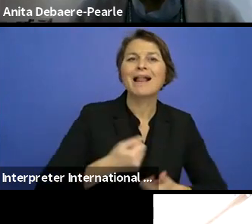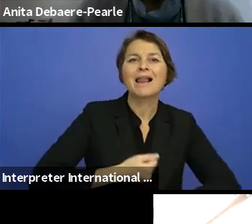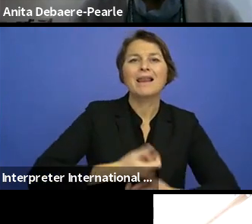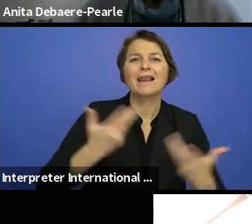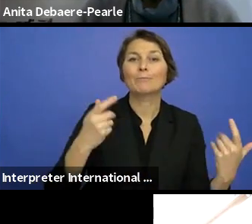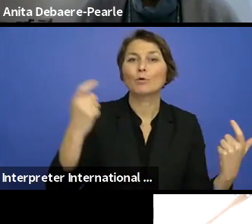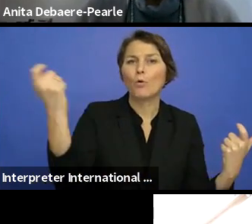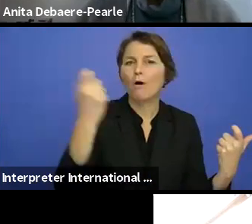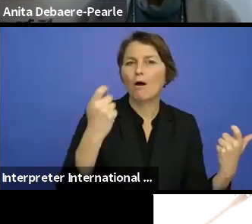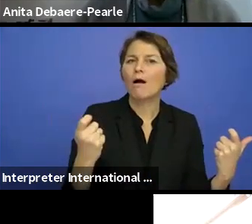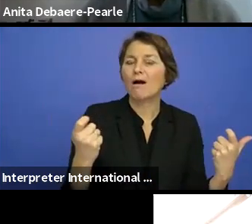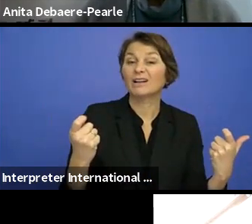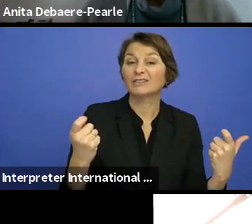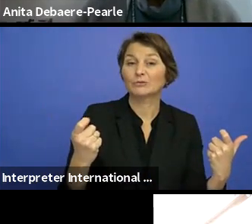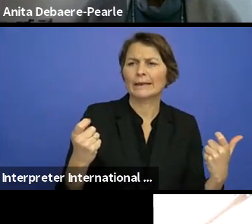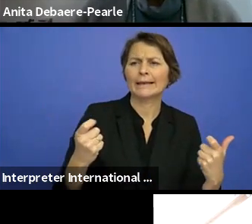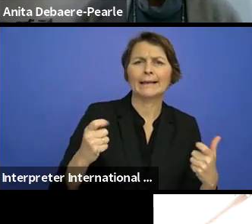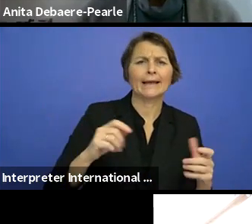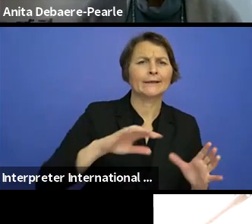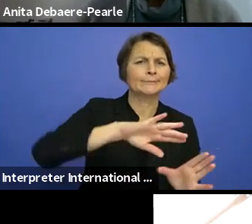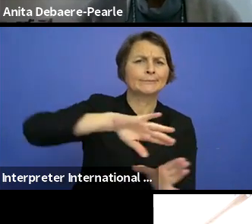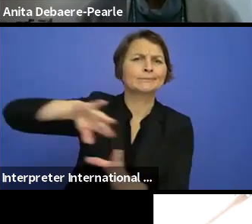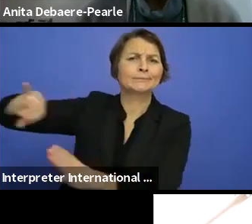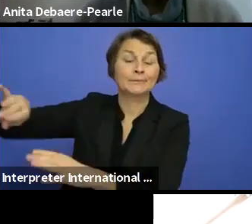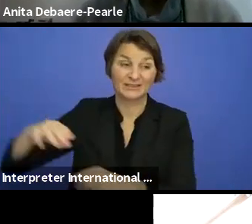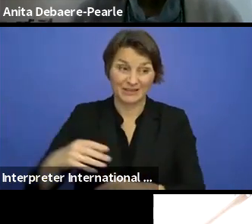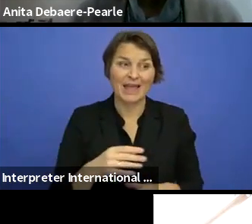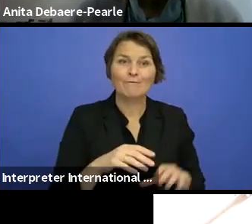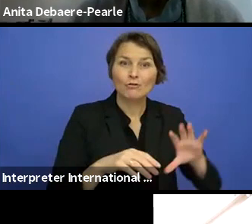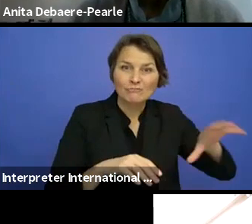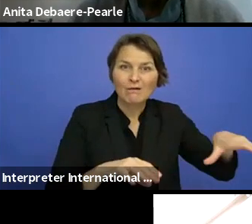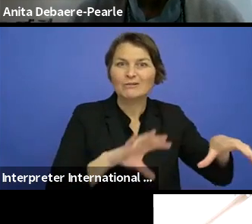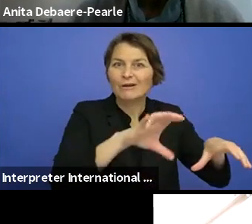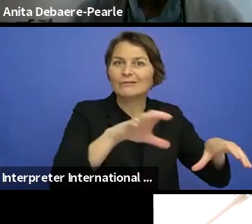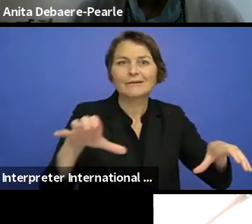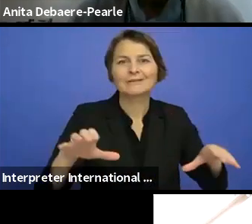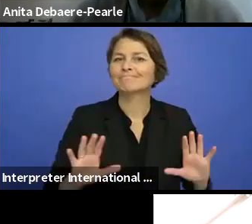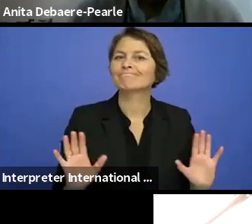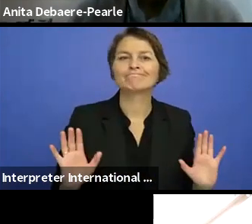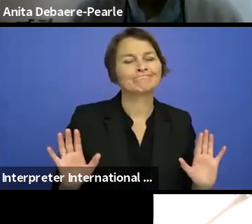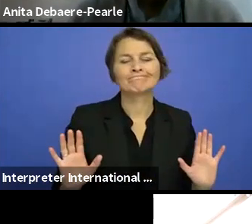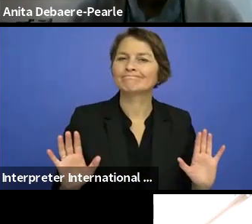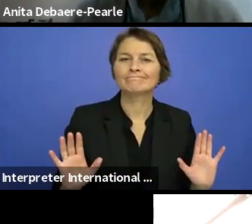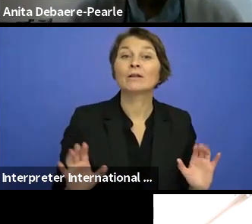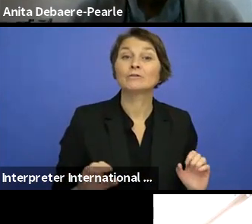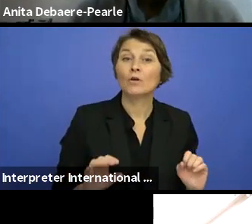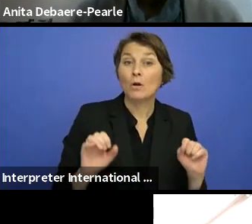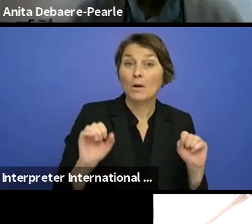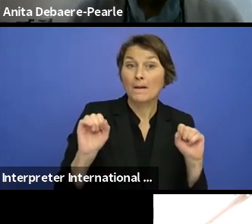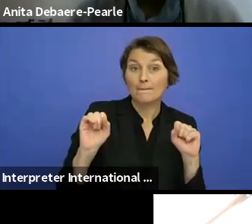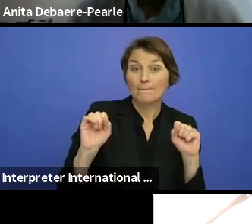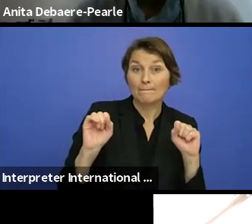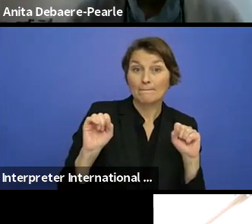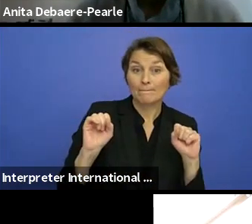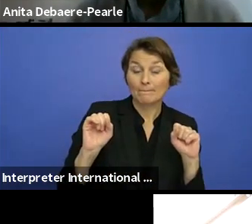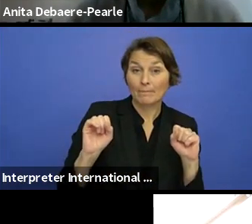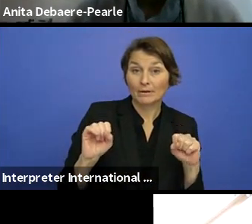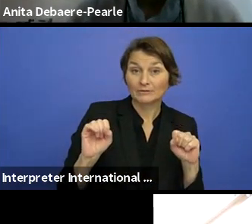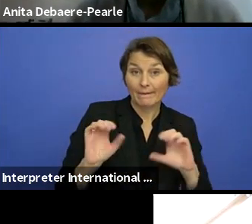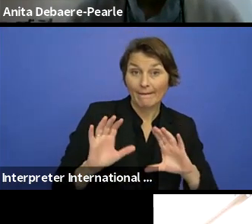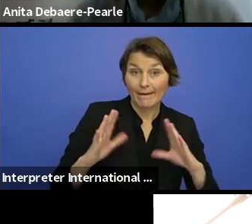from several authoritarian member states. However, the possibility that you can do, and that I know has been done, is to